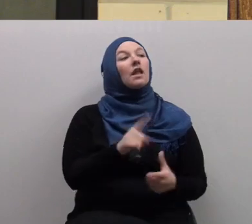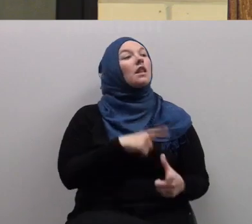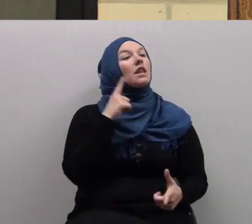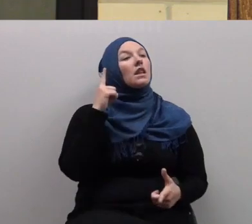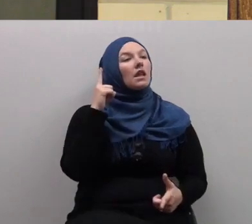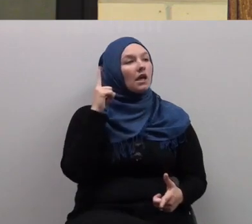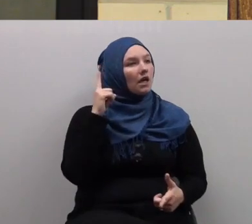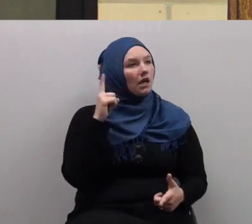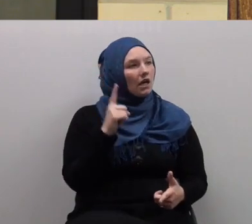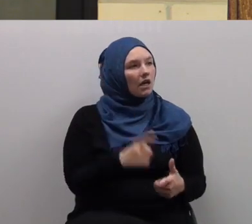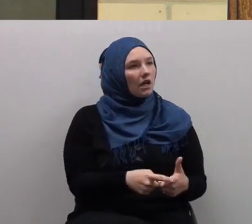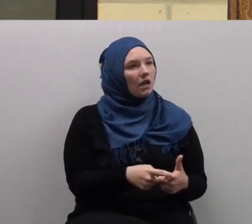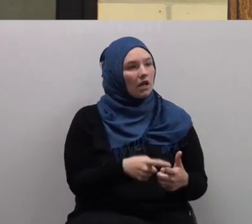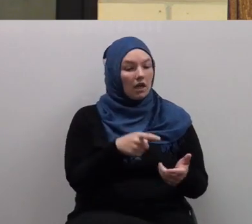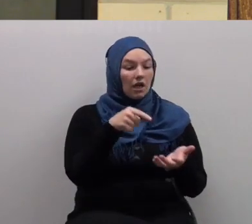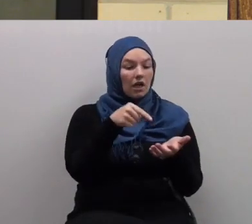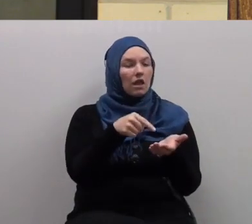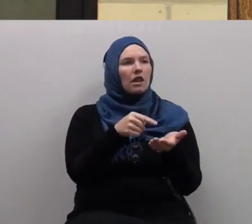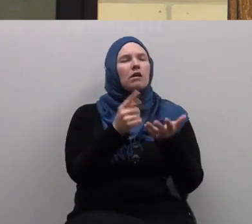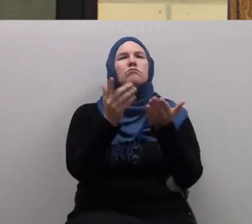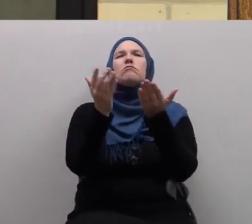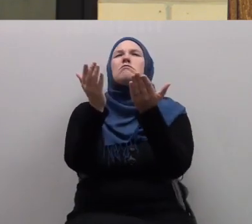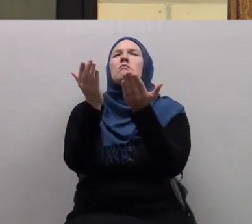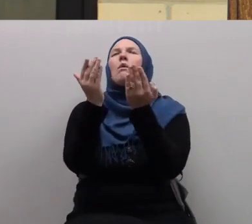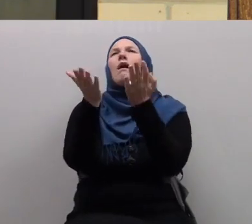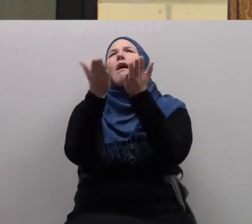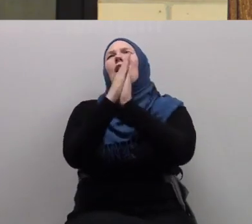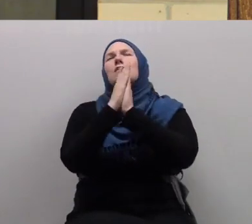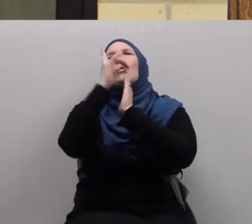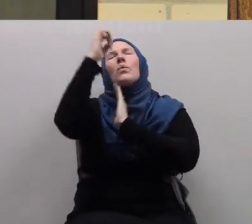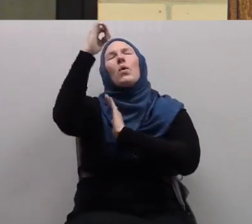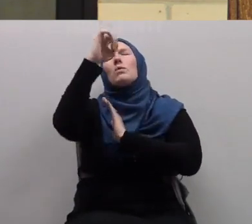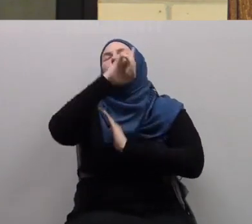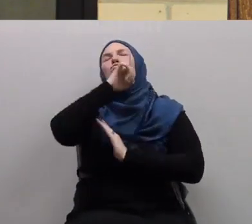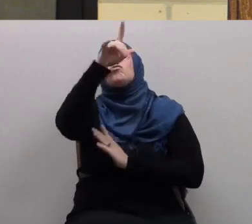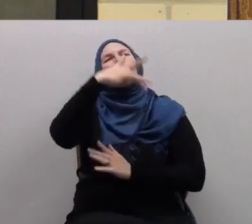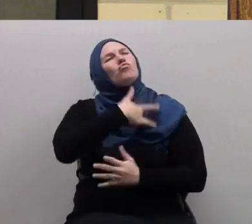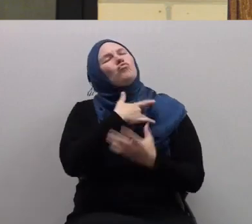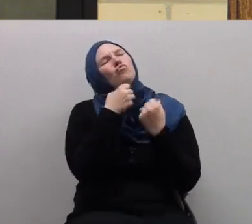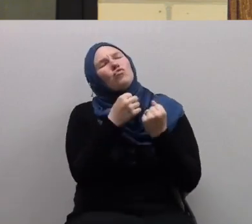then they pray earnestly to Allah,